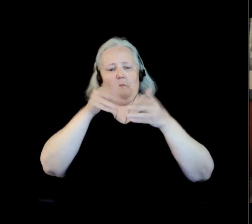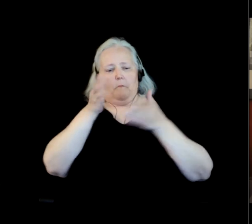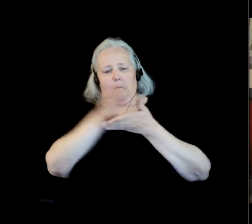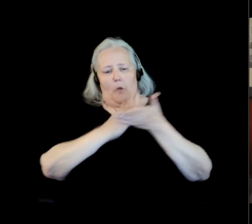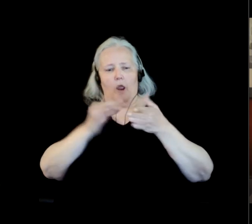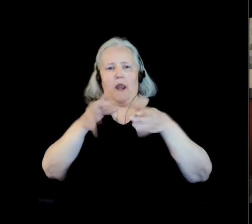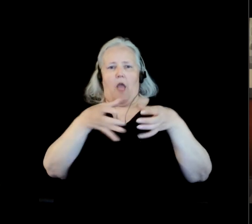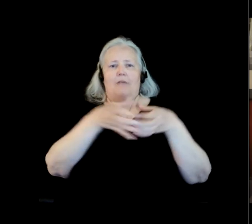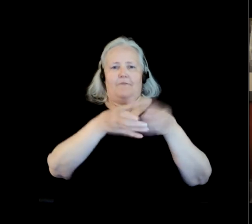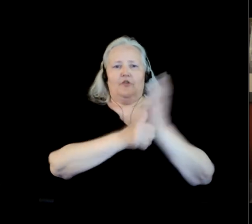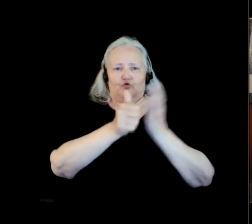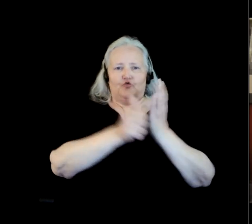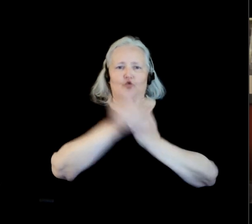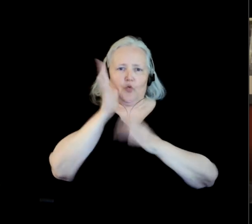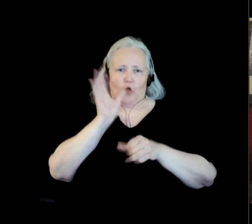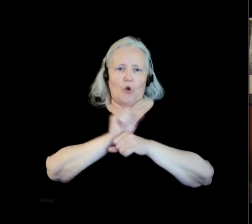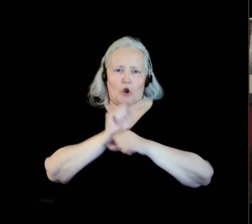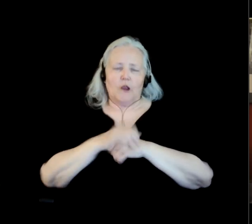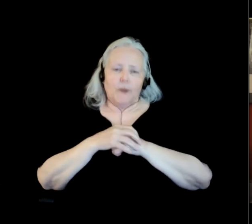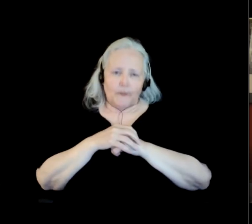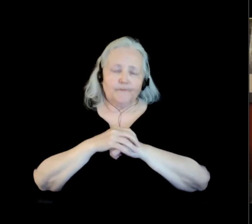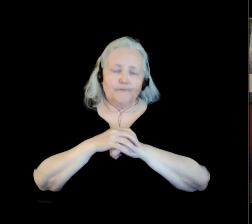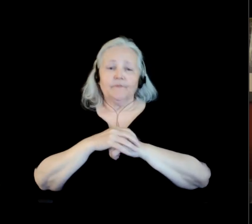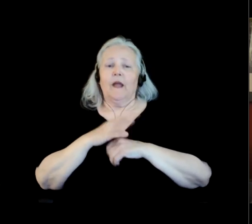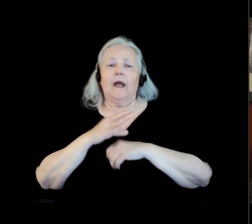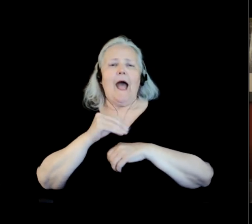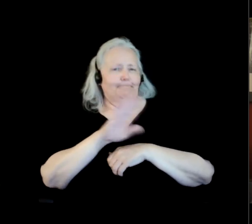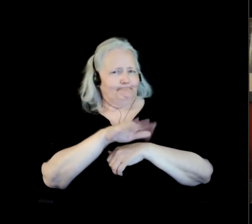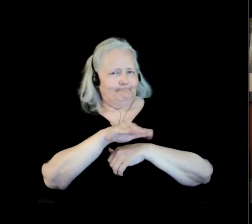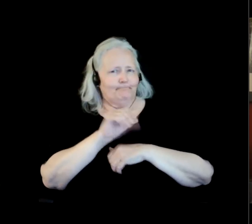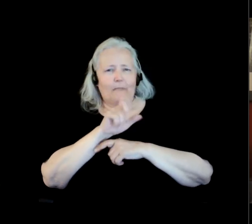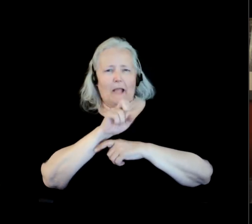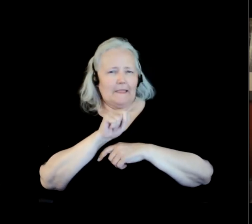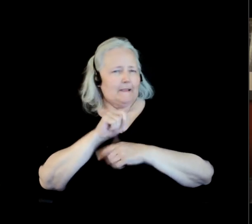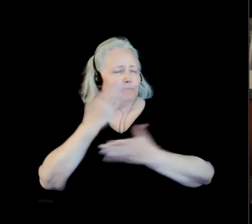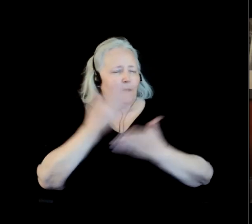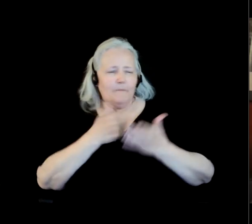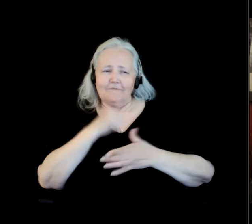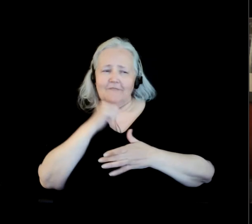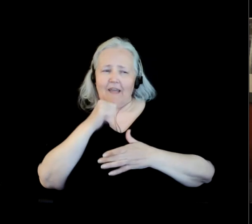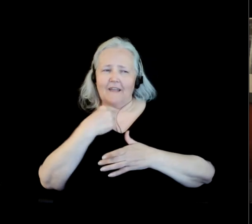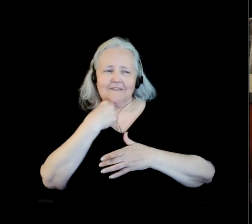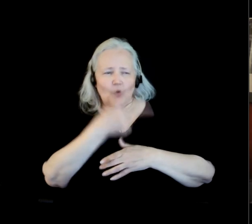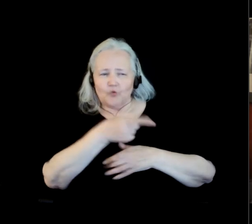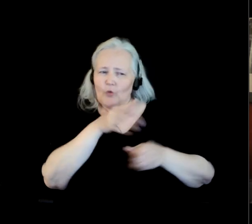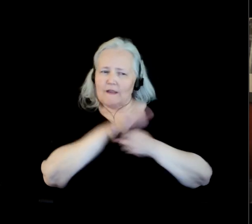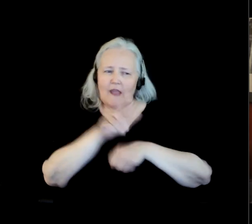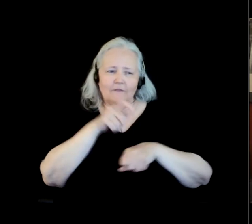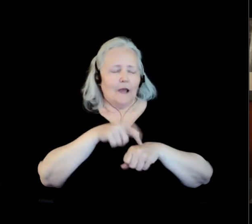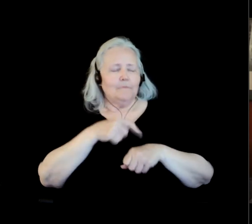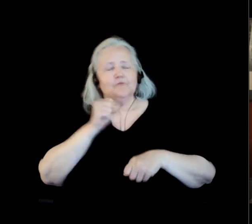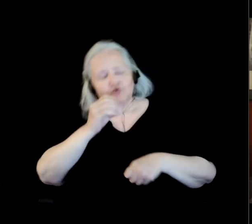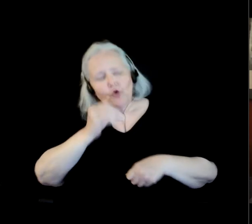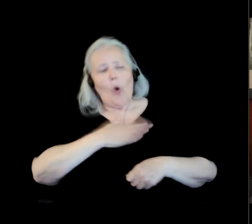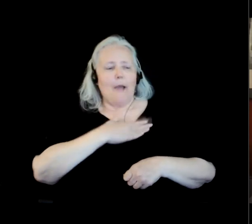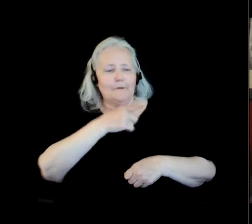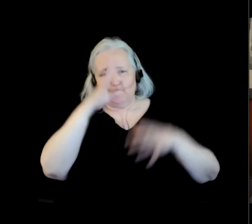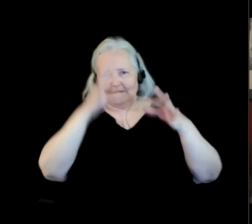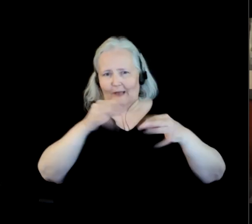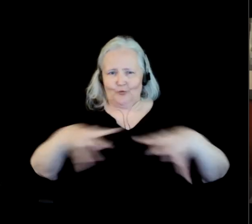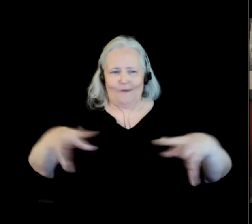I don't think I have said enough times how happy I am that you agreed to take on this position and join